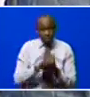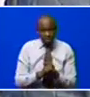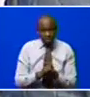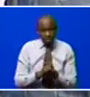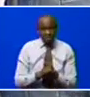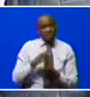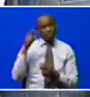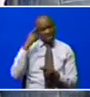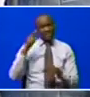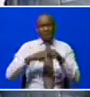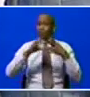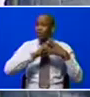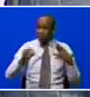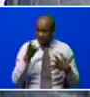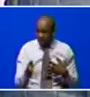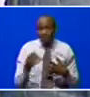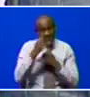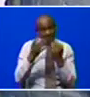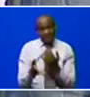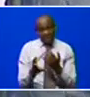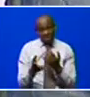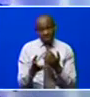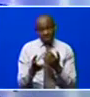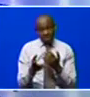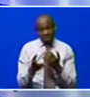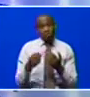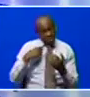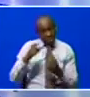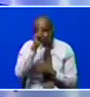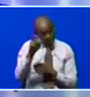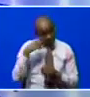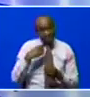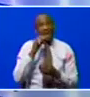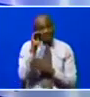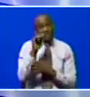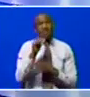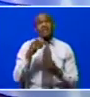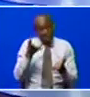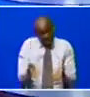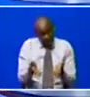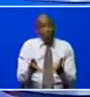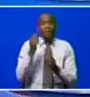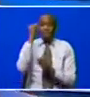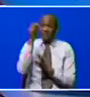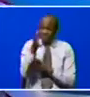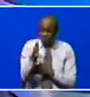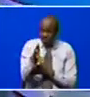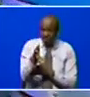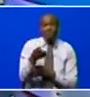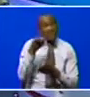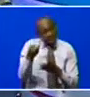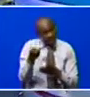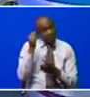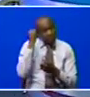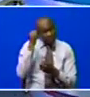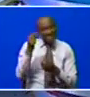time for a divorce in this country? All right. Those fundamental questions have to be asked. And I think the divisive politics that we have gone down the path